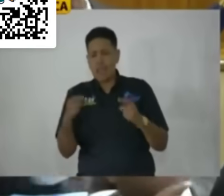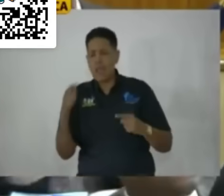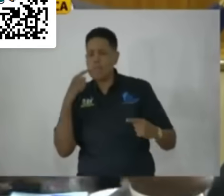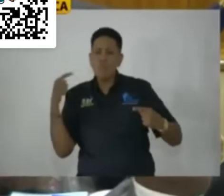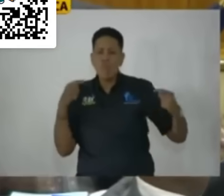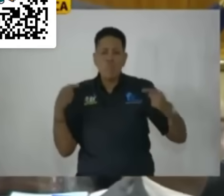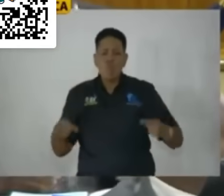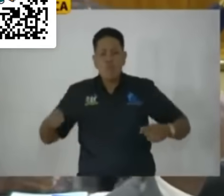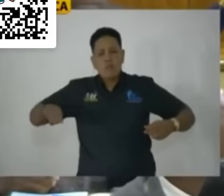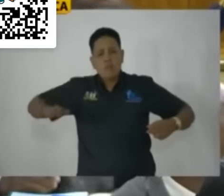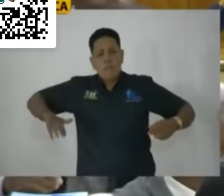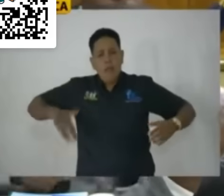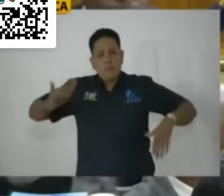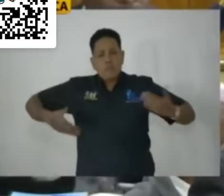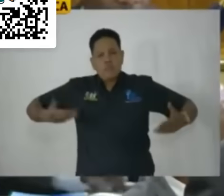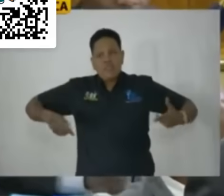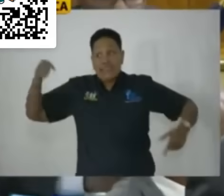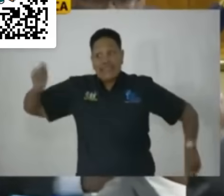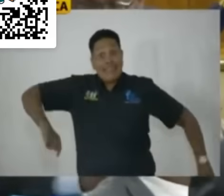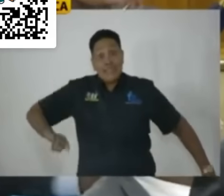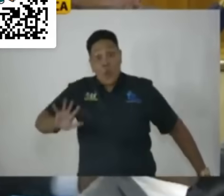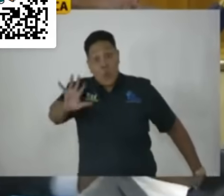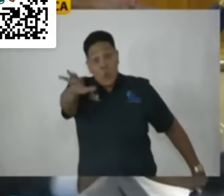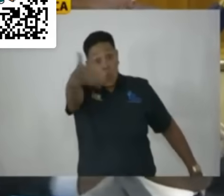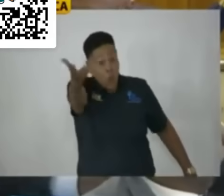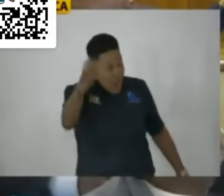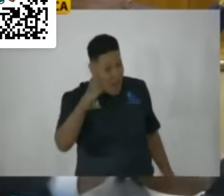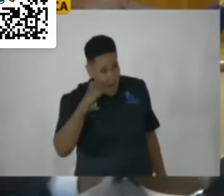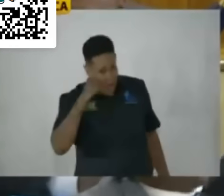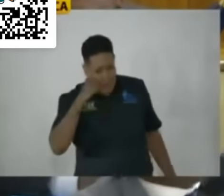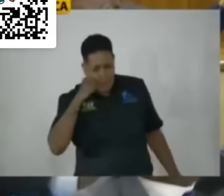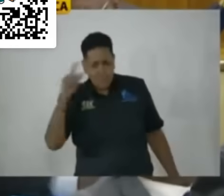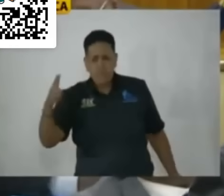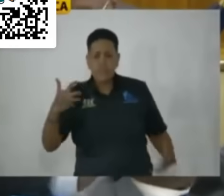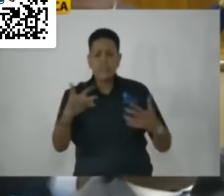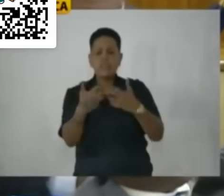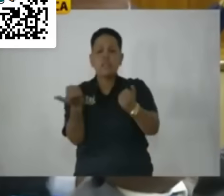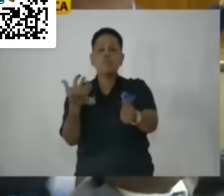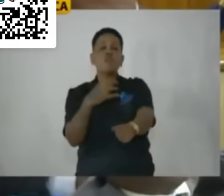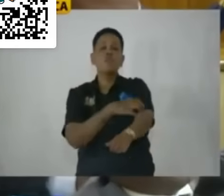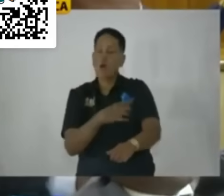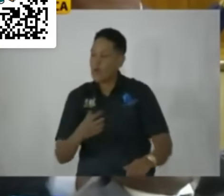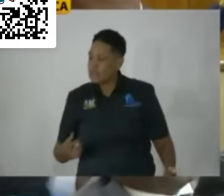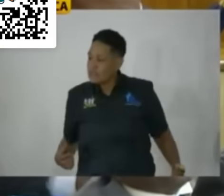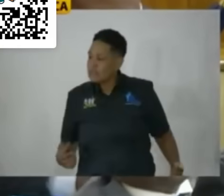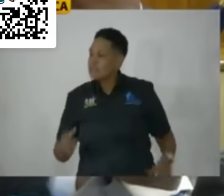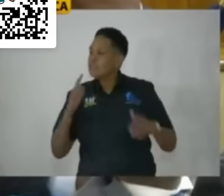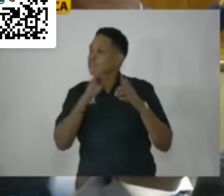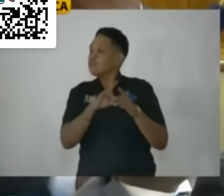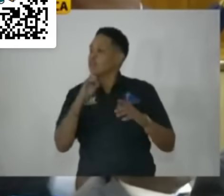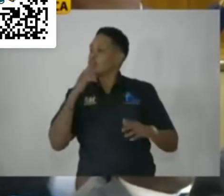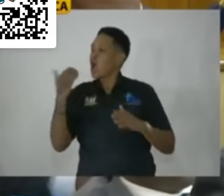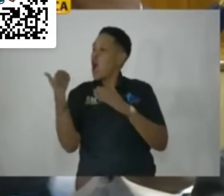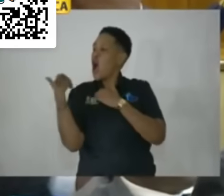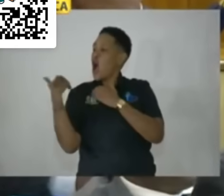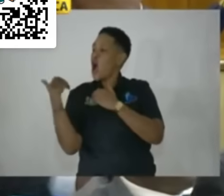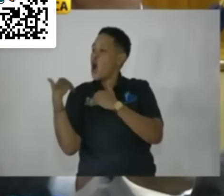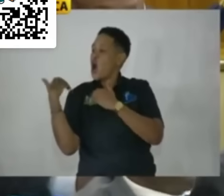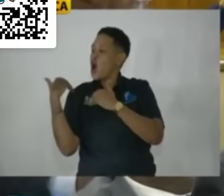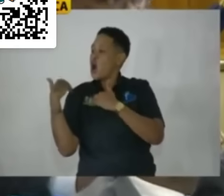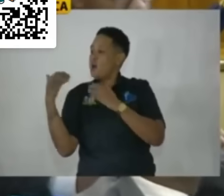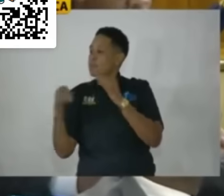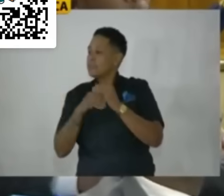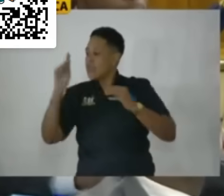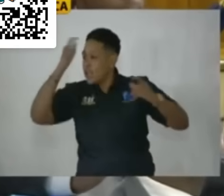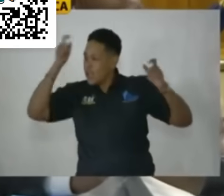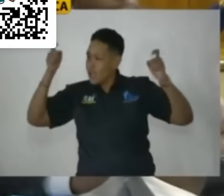of parliamentary proceedings. This is about the separation of powers, about accountability in